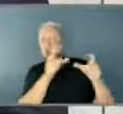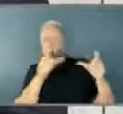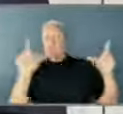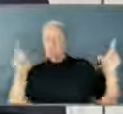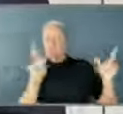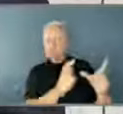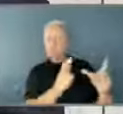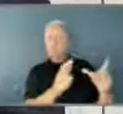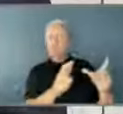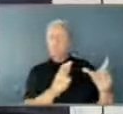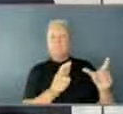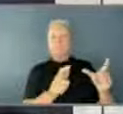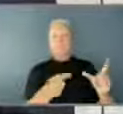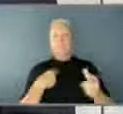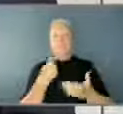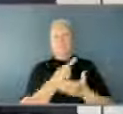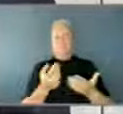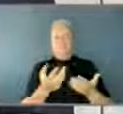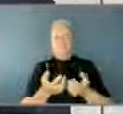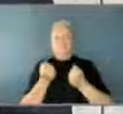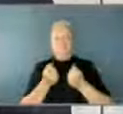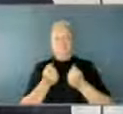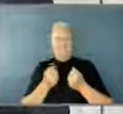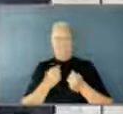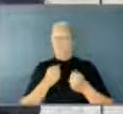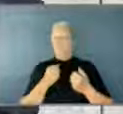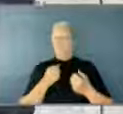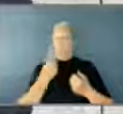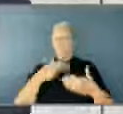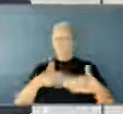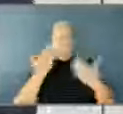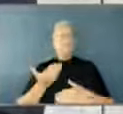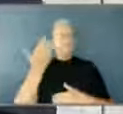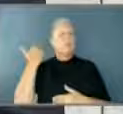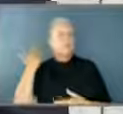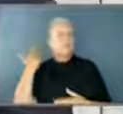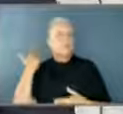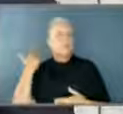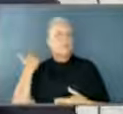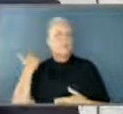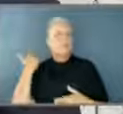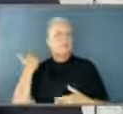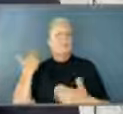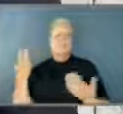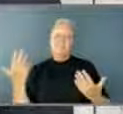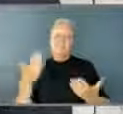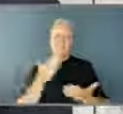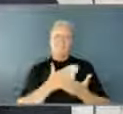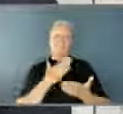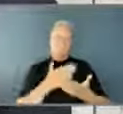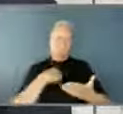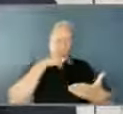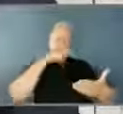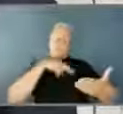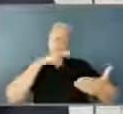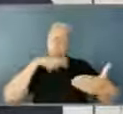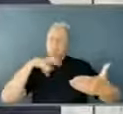in the last 48 hours, which is indicating something a lot more encouraging than where we were about a month